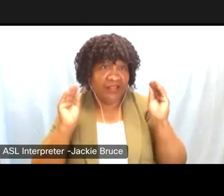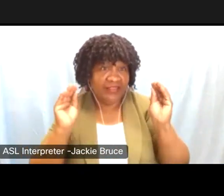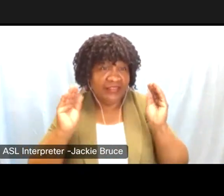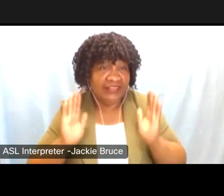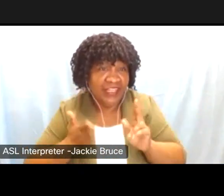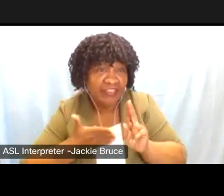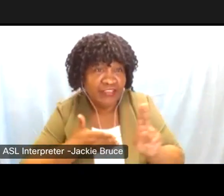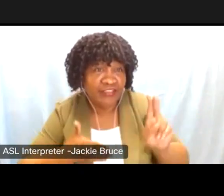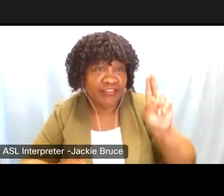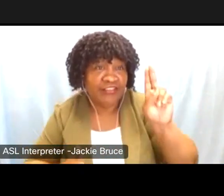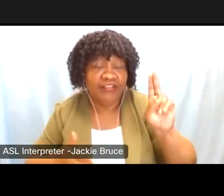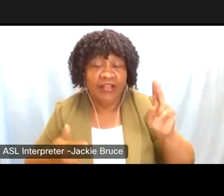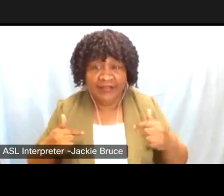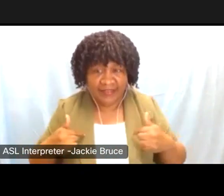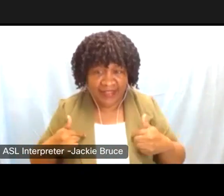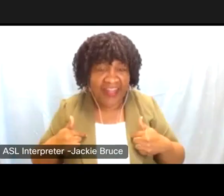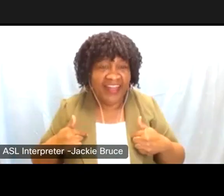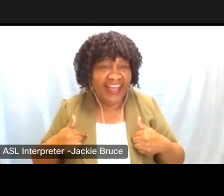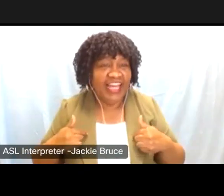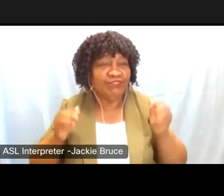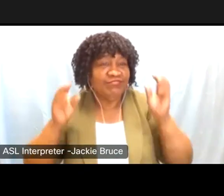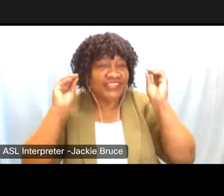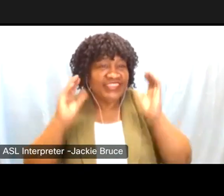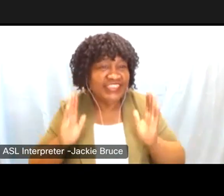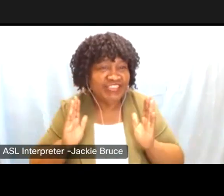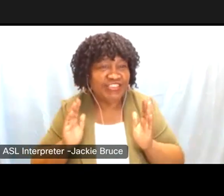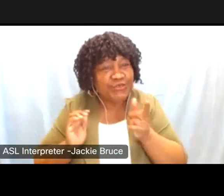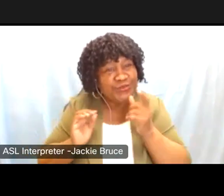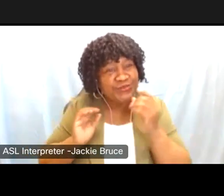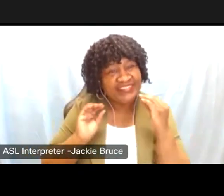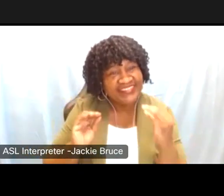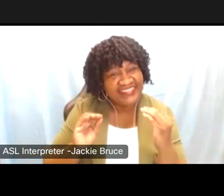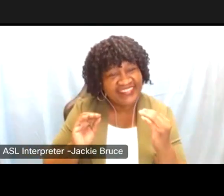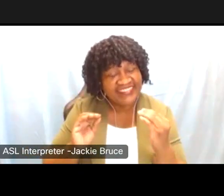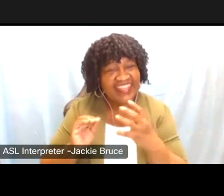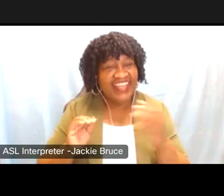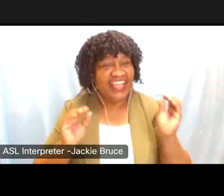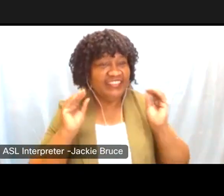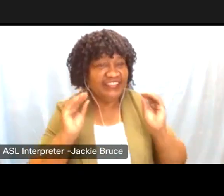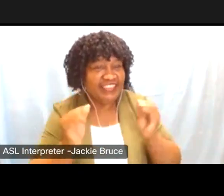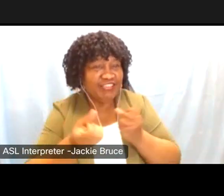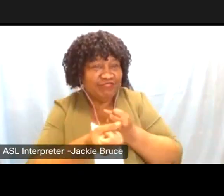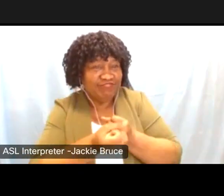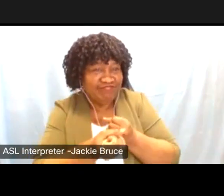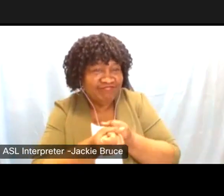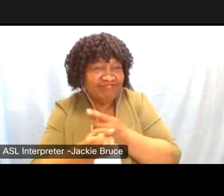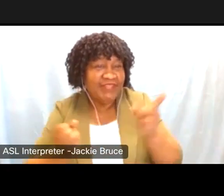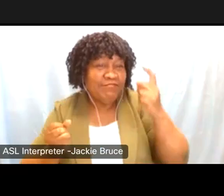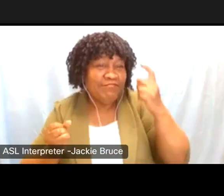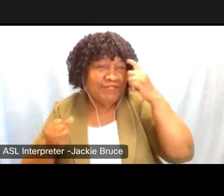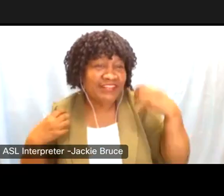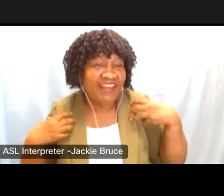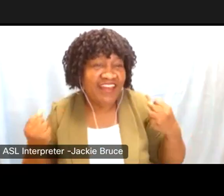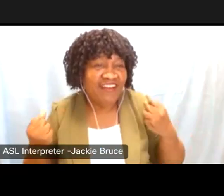see myself as a clinician who teaches and a teacher who supports the mental health of